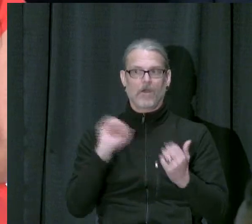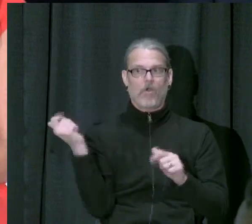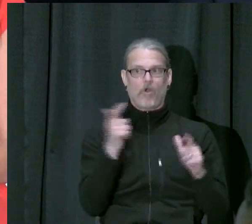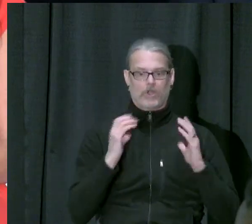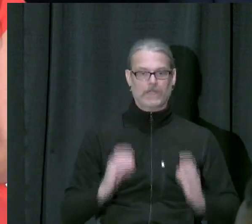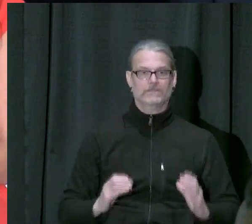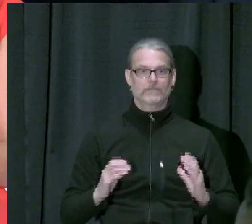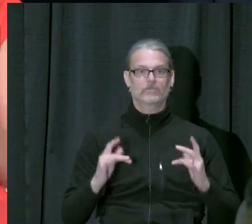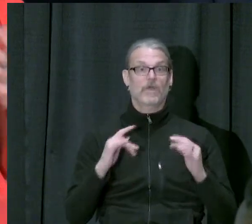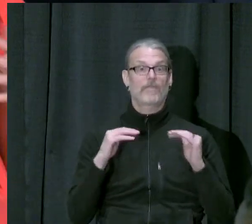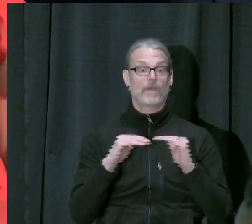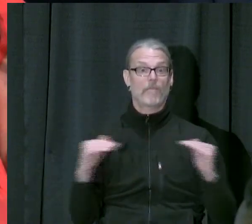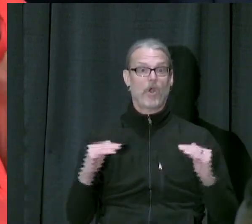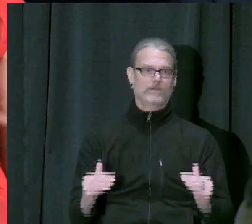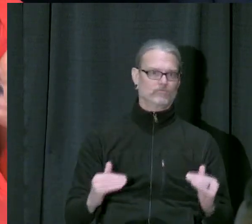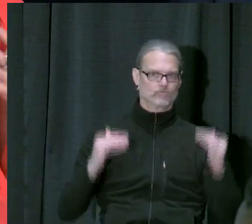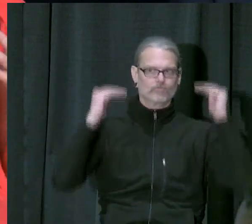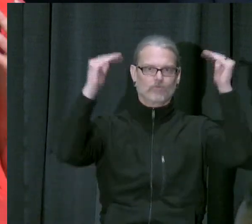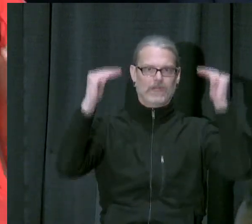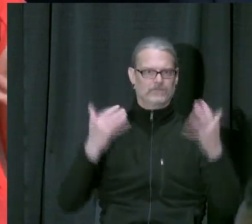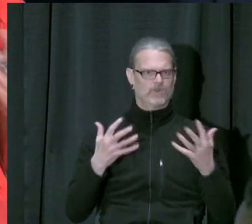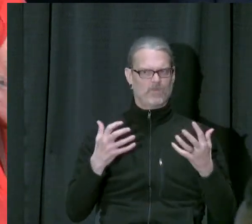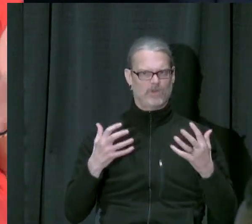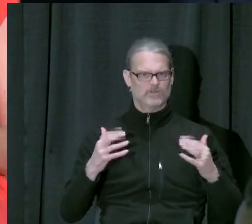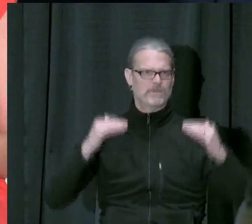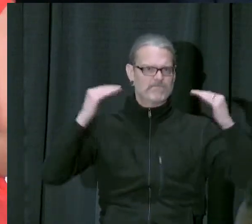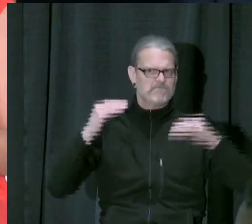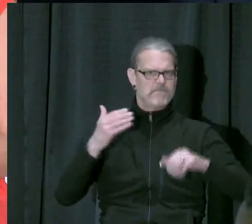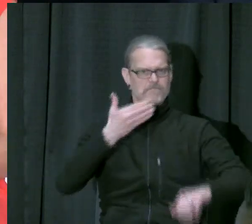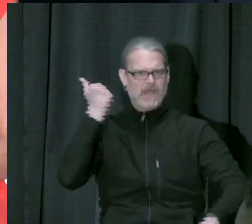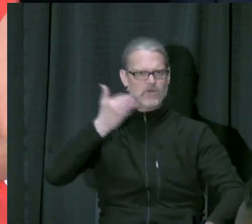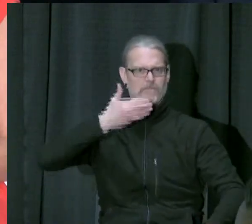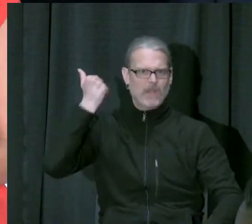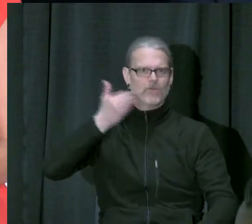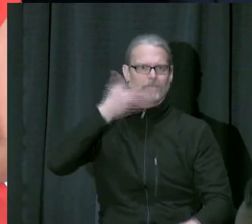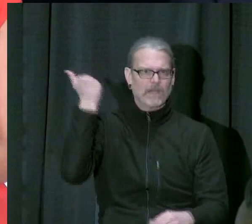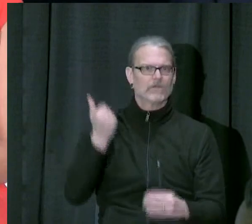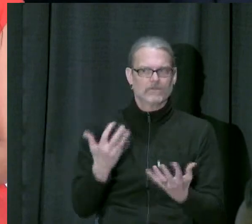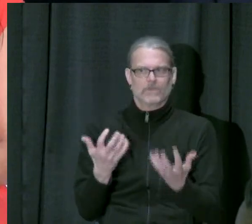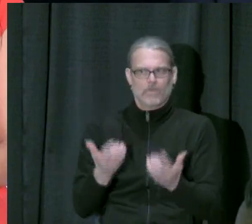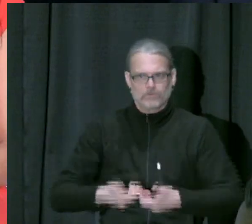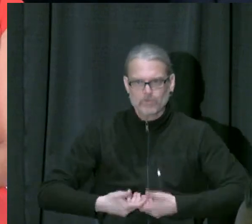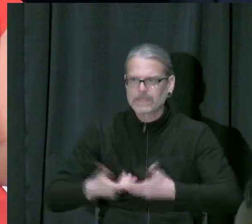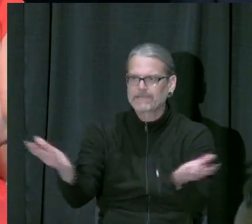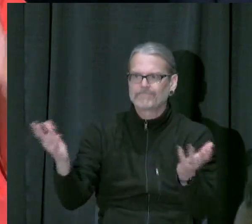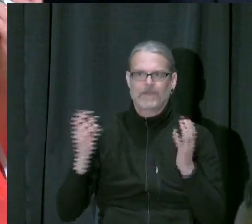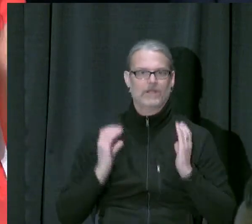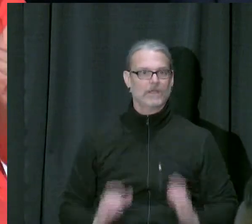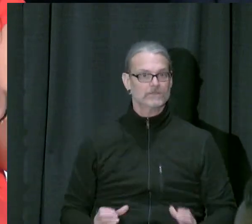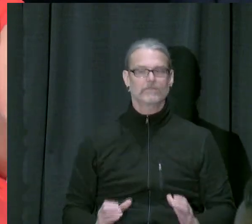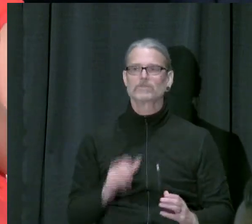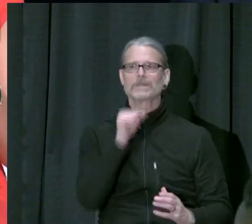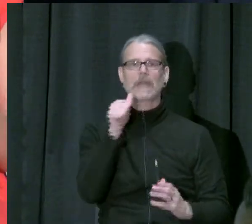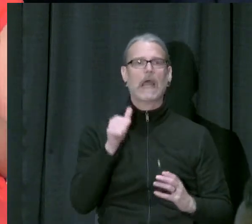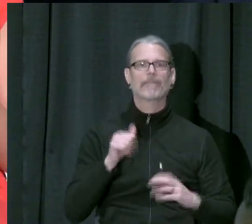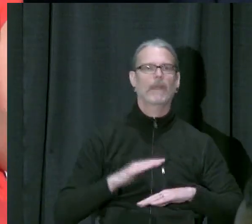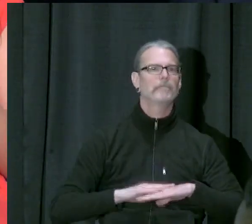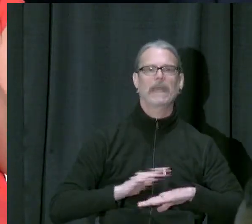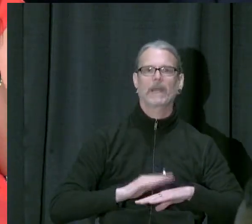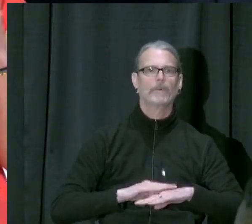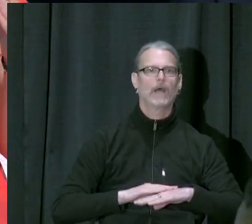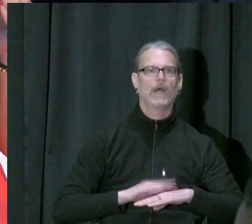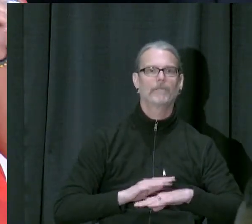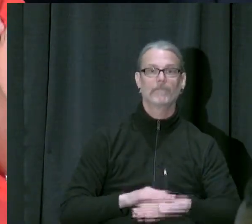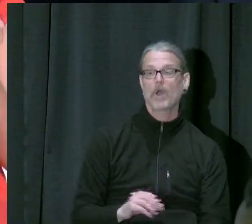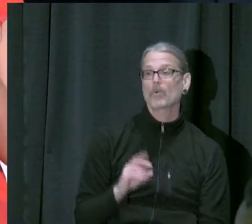that's the part that I enjoy, that it's making other ways of doing things available to customers. Not just meeting the minimum bar and saying, okay, you